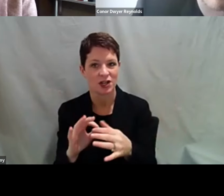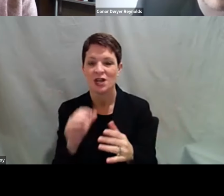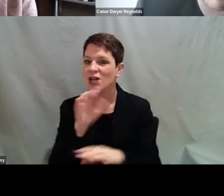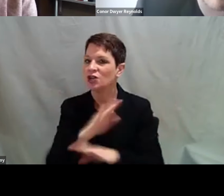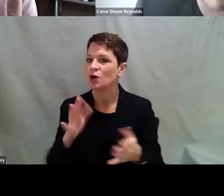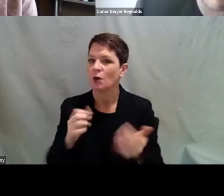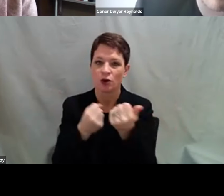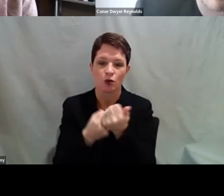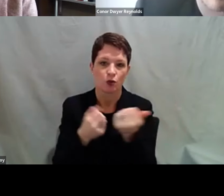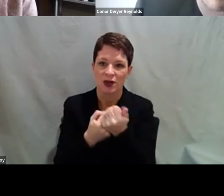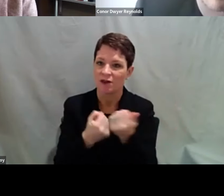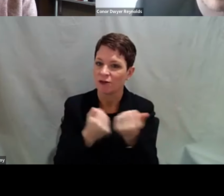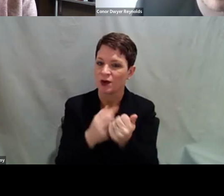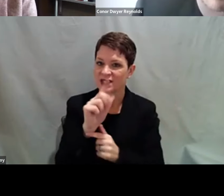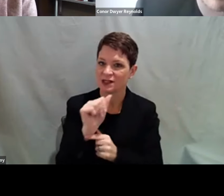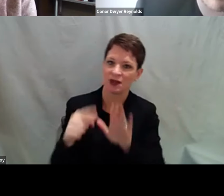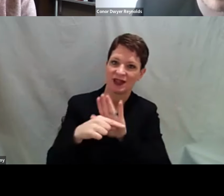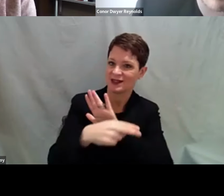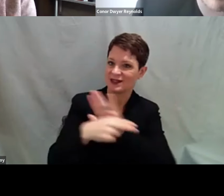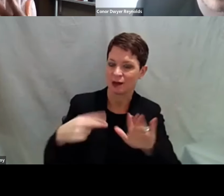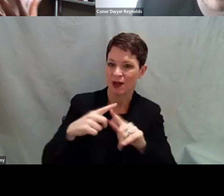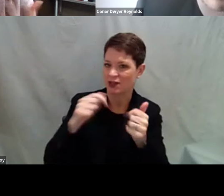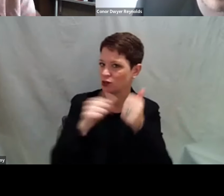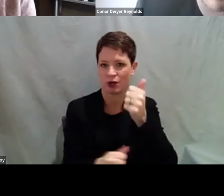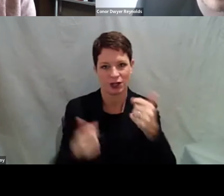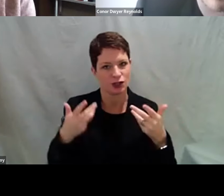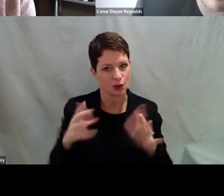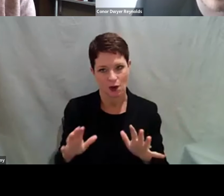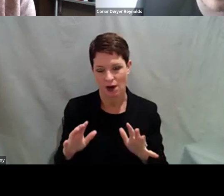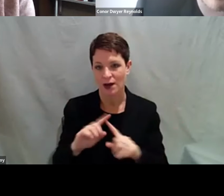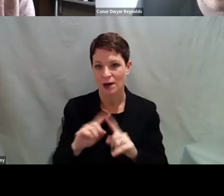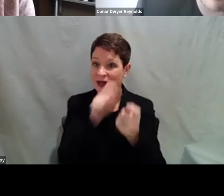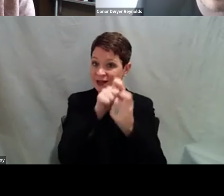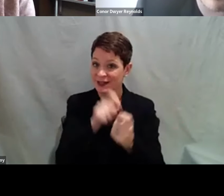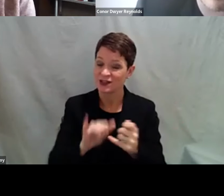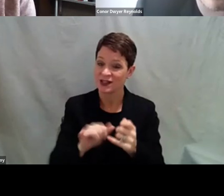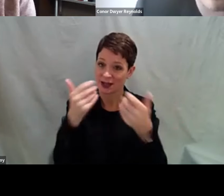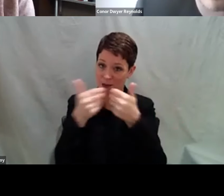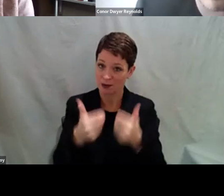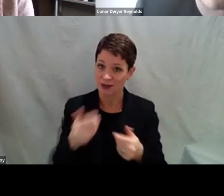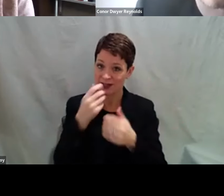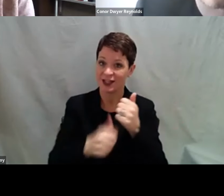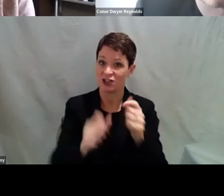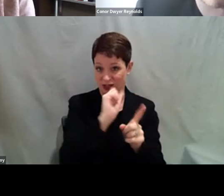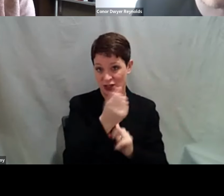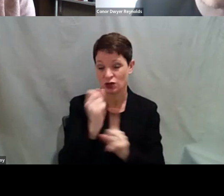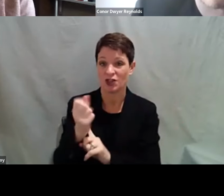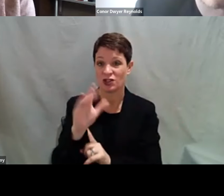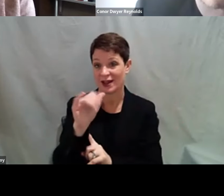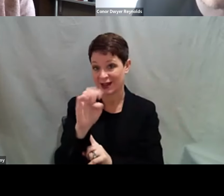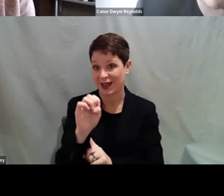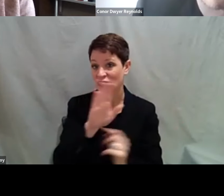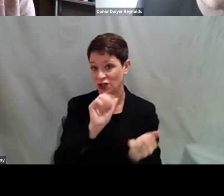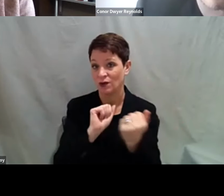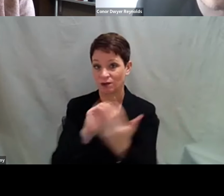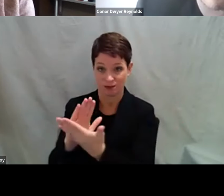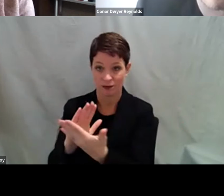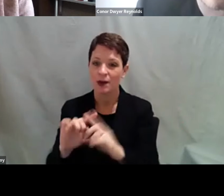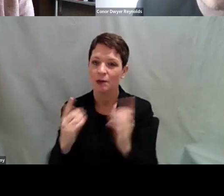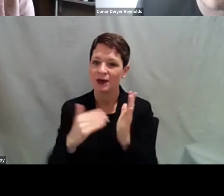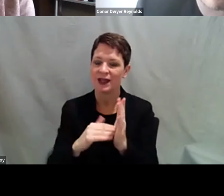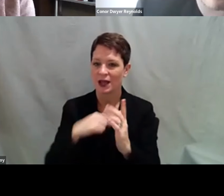reinforce disability-based stigma and subordination. I think the details of that can be sorted out in each individual case. But I guess in many ways,